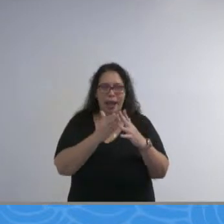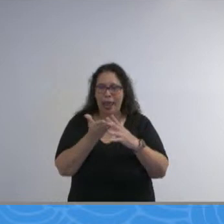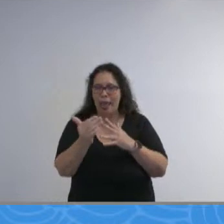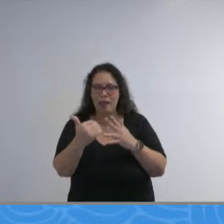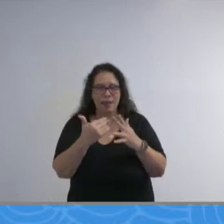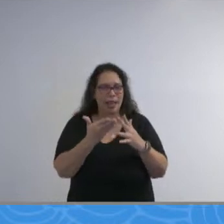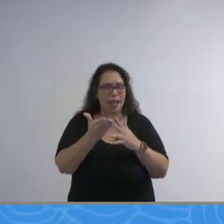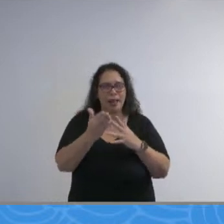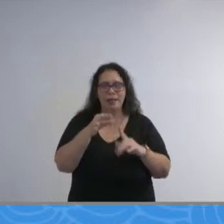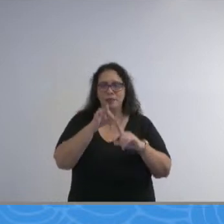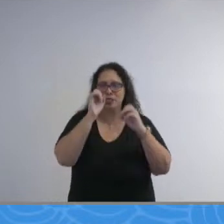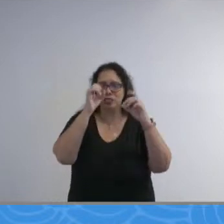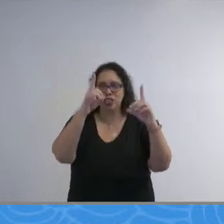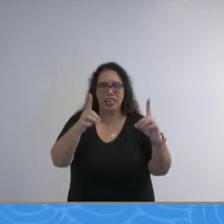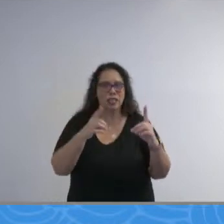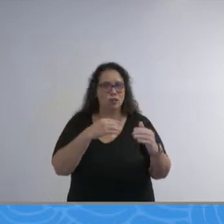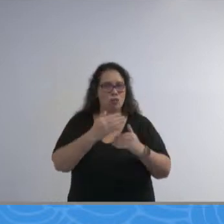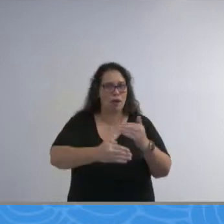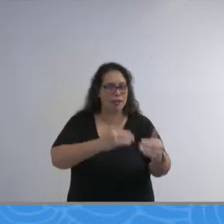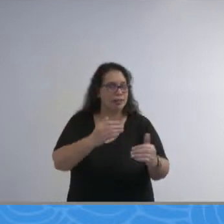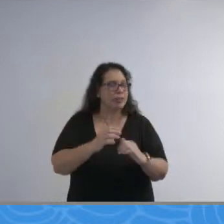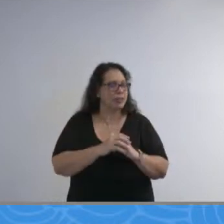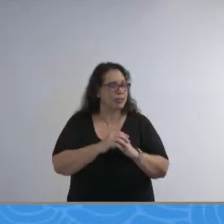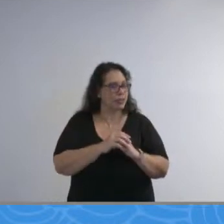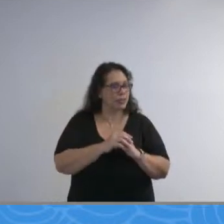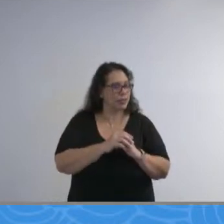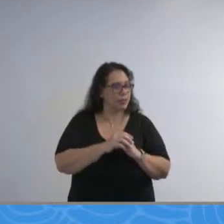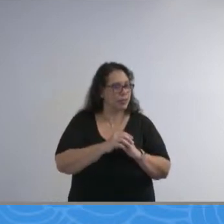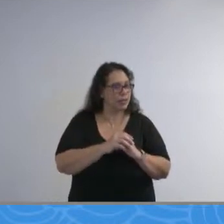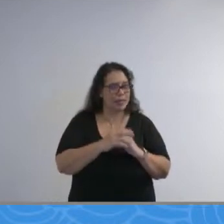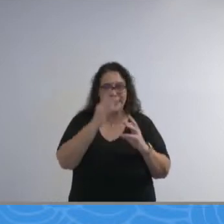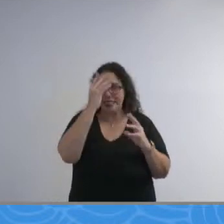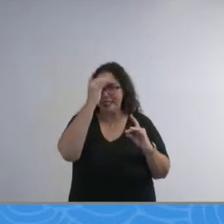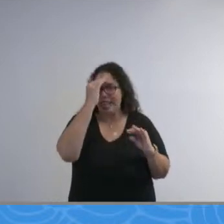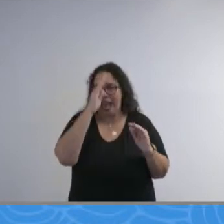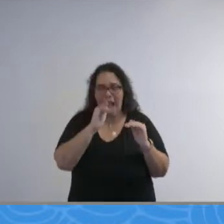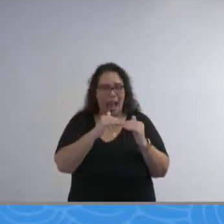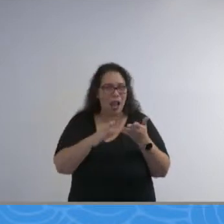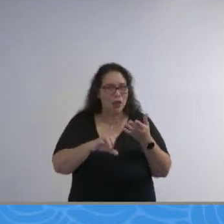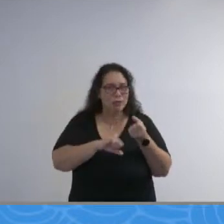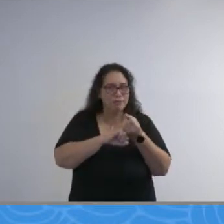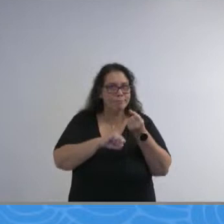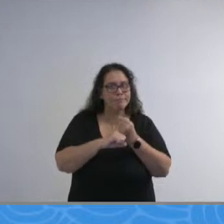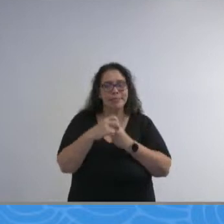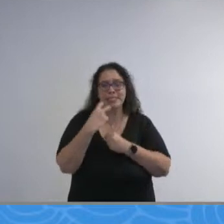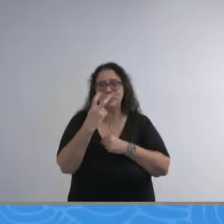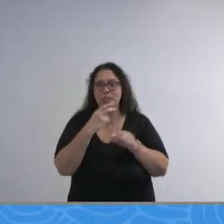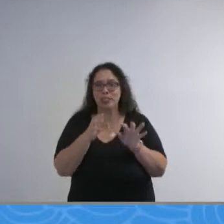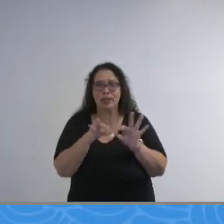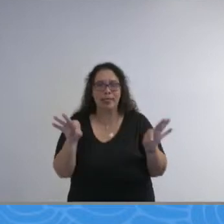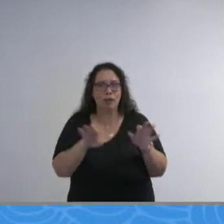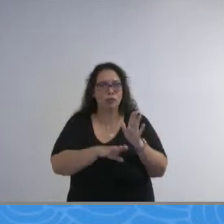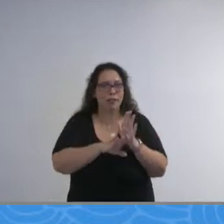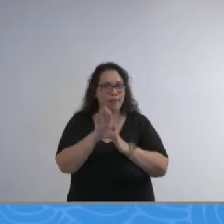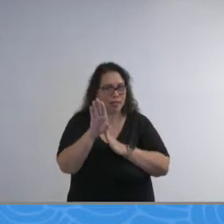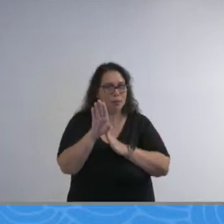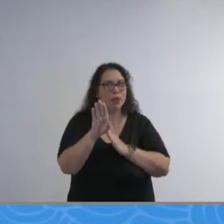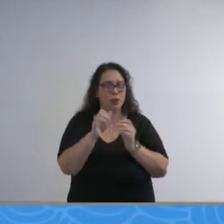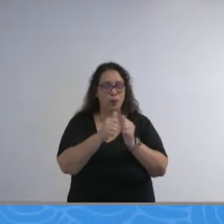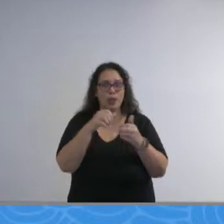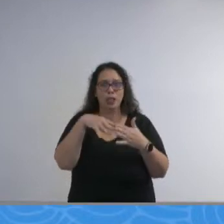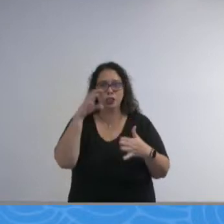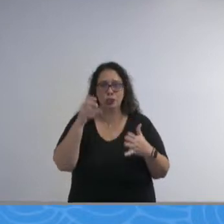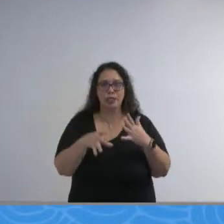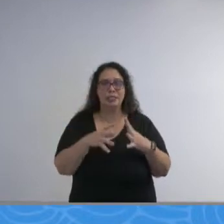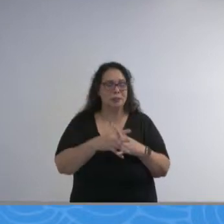special education process within our district. And also thinking about how we can support speech and language development with our students